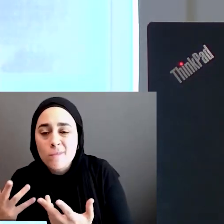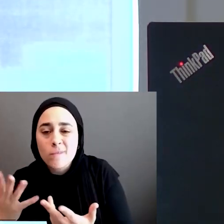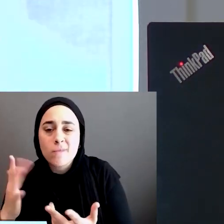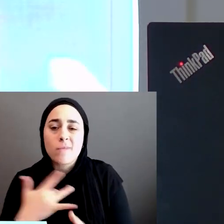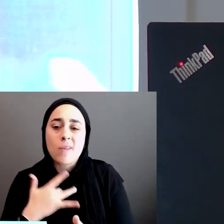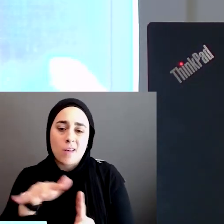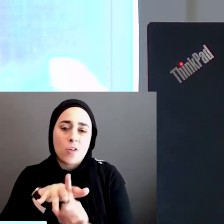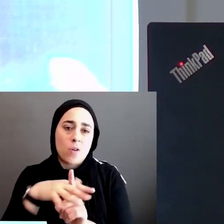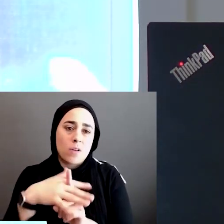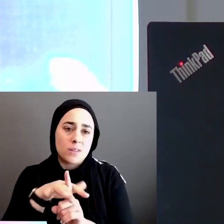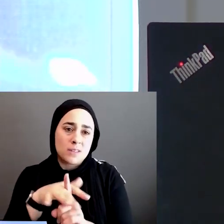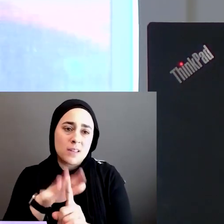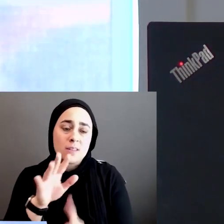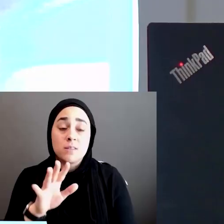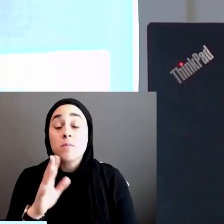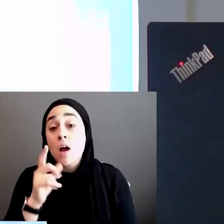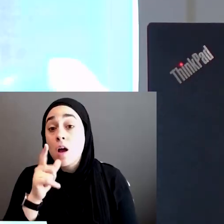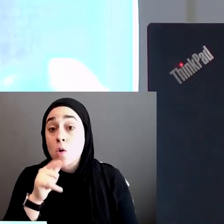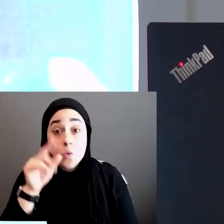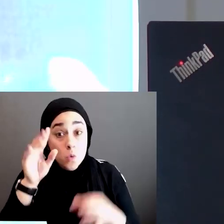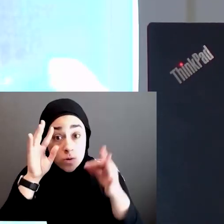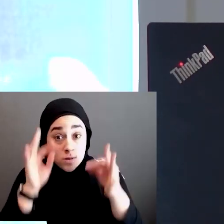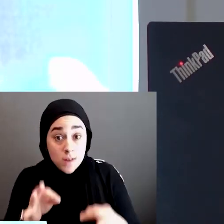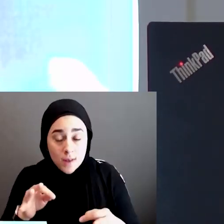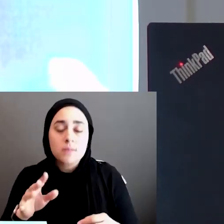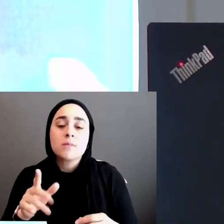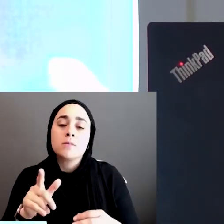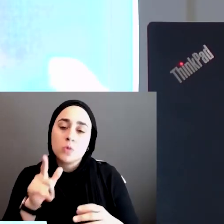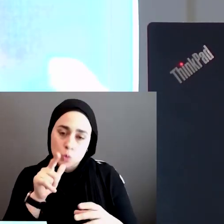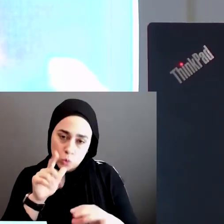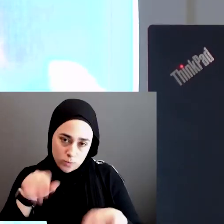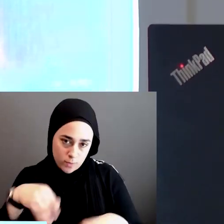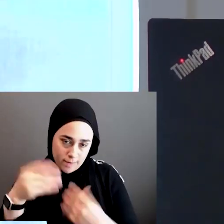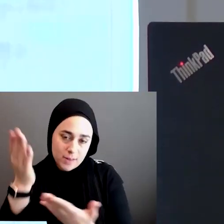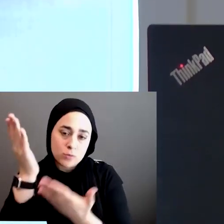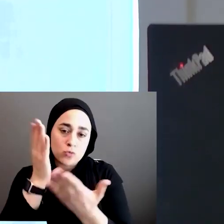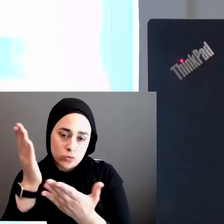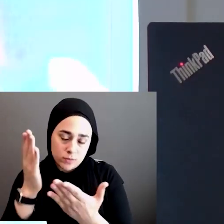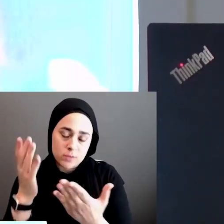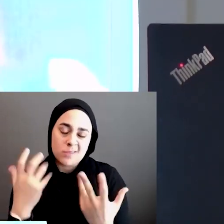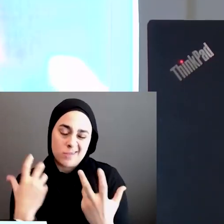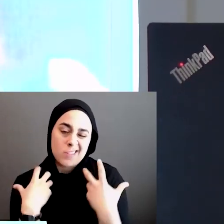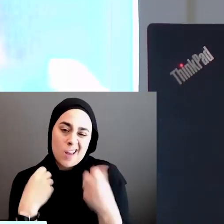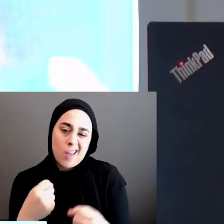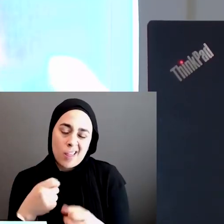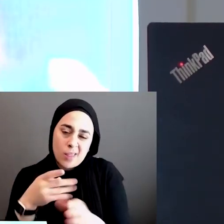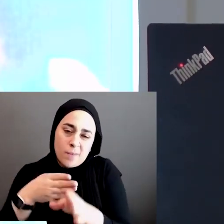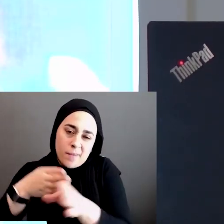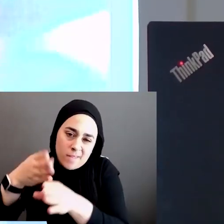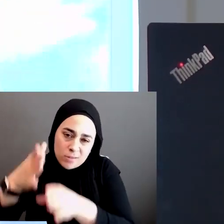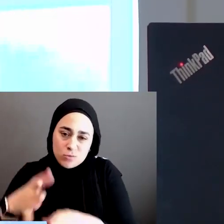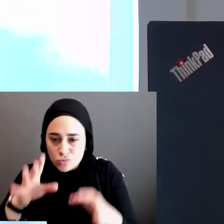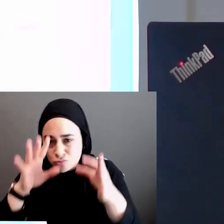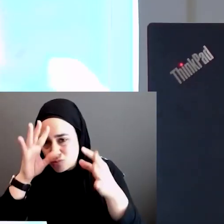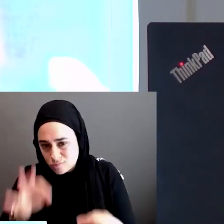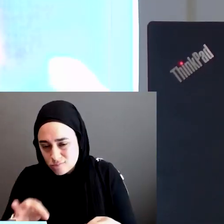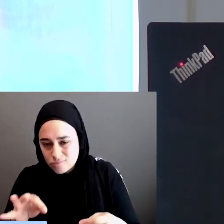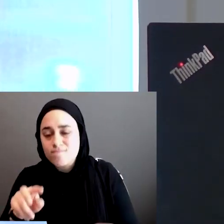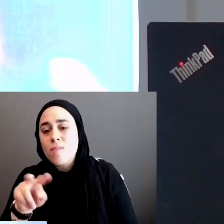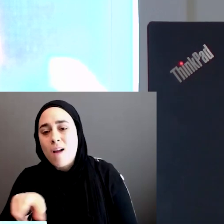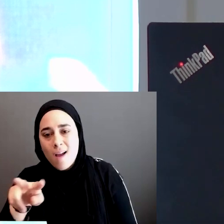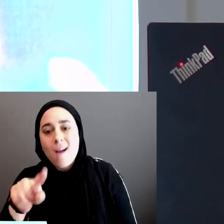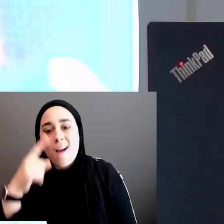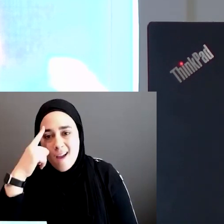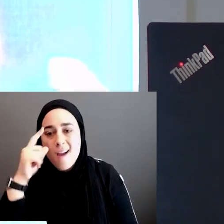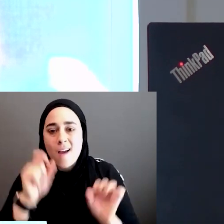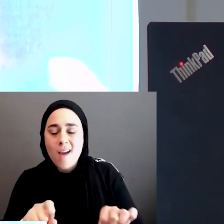trying to figure it out. But it's the provider, the healthcare provider, who knows this and understands this,